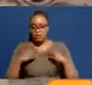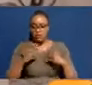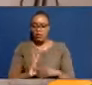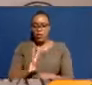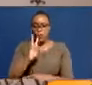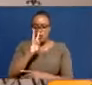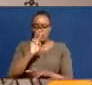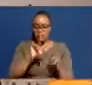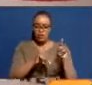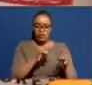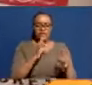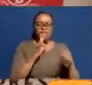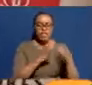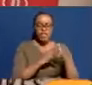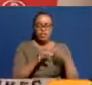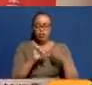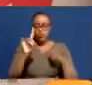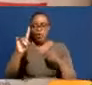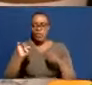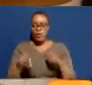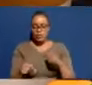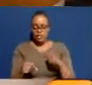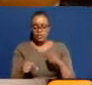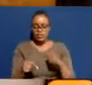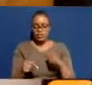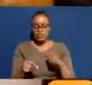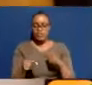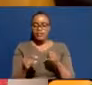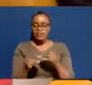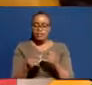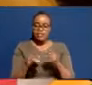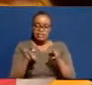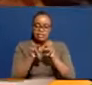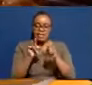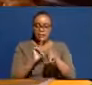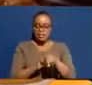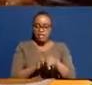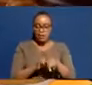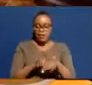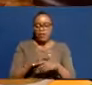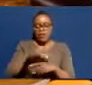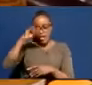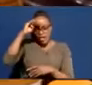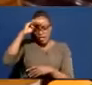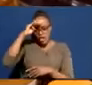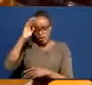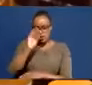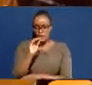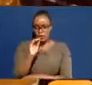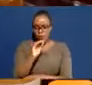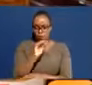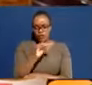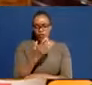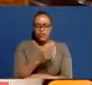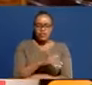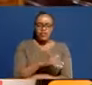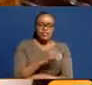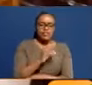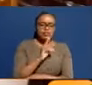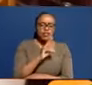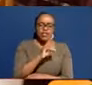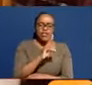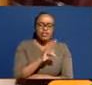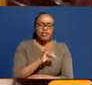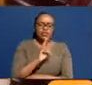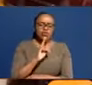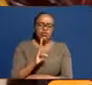wines range between 800 to 1,000 shillings, while the non-alcoholic beverages range between 80 to 200